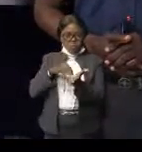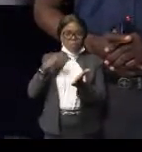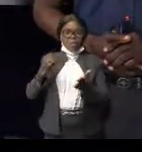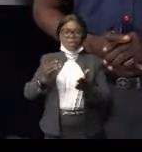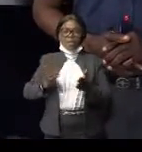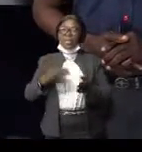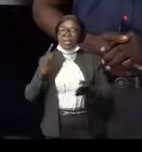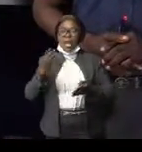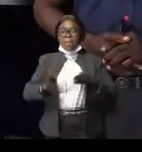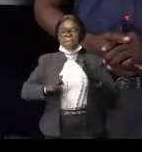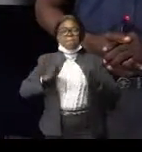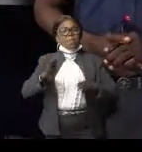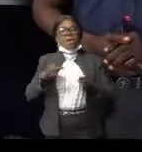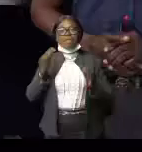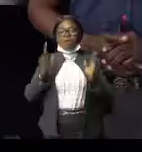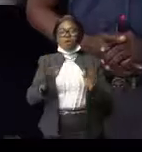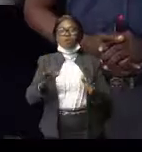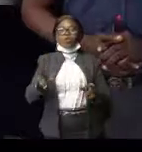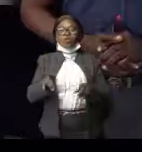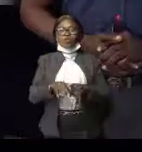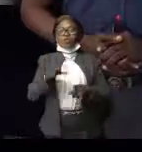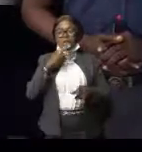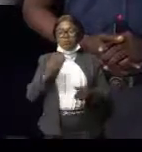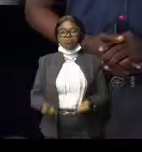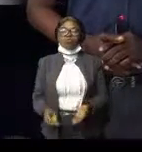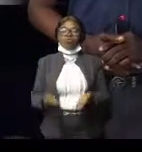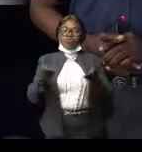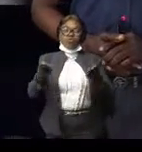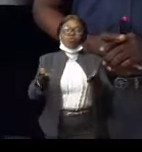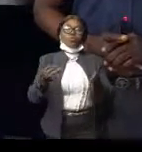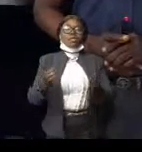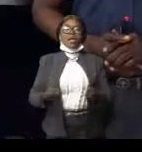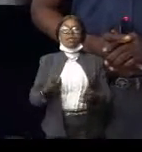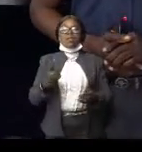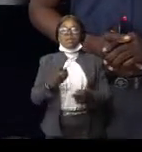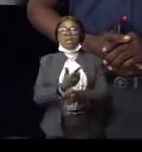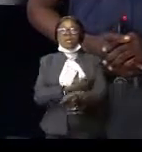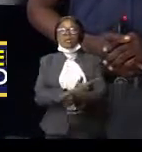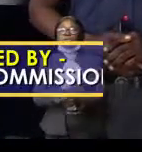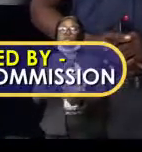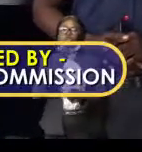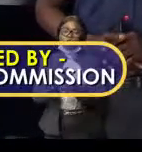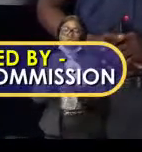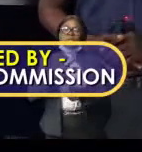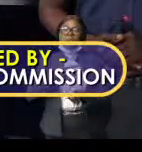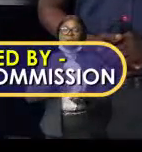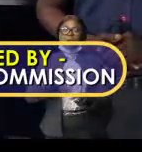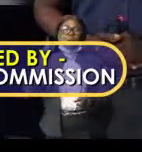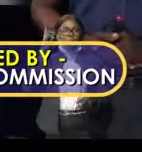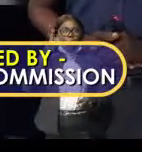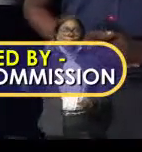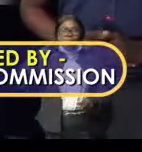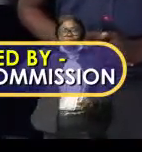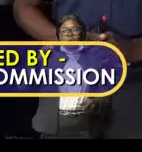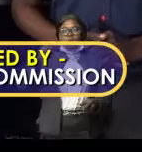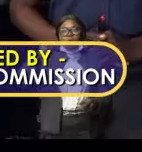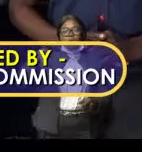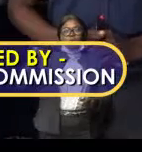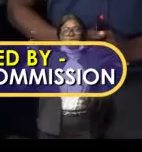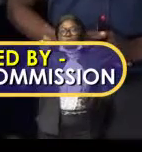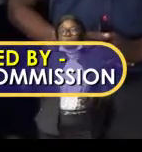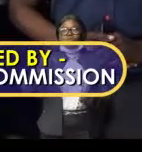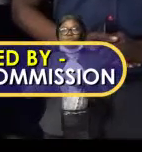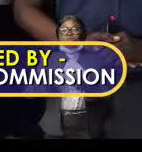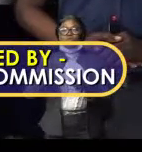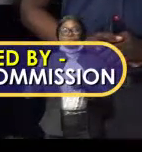yourself mimicking Uncle Coco, introducing the lesson just as Uncle Coco does it. 1-minute video, we'll select and